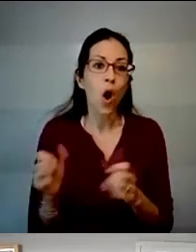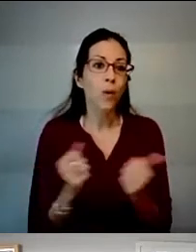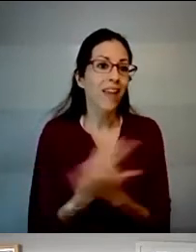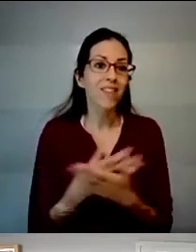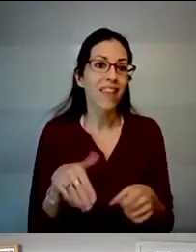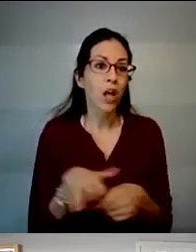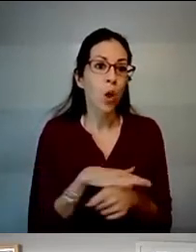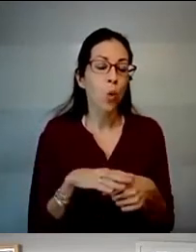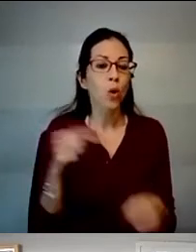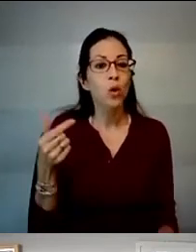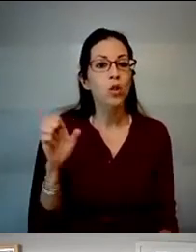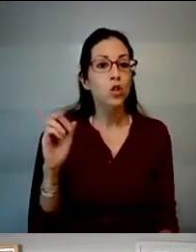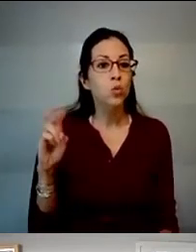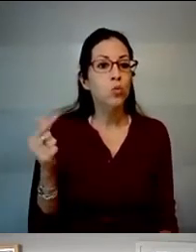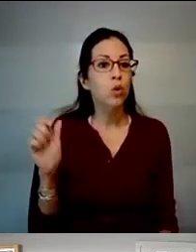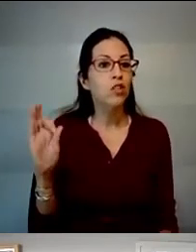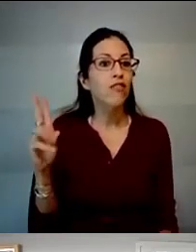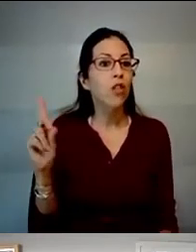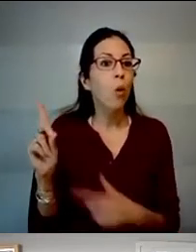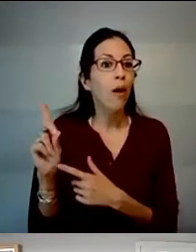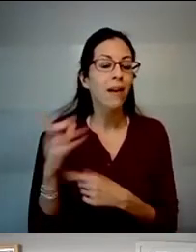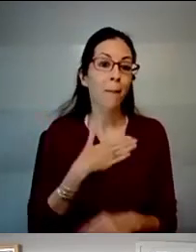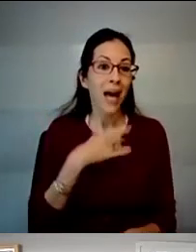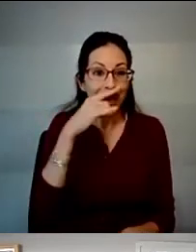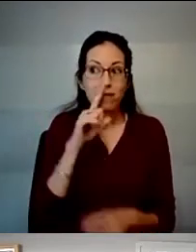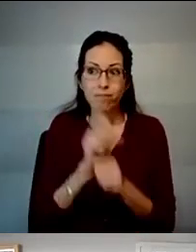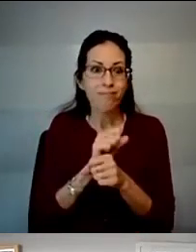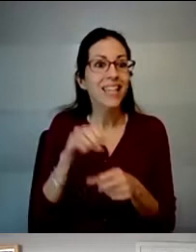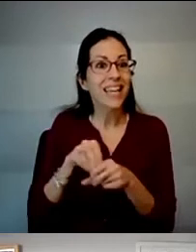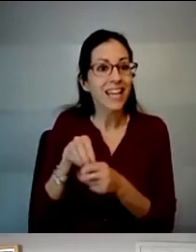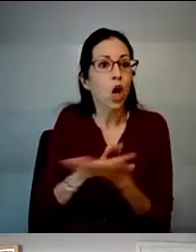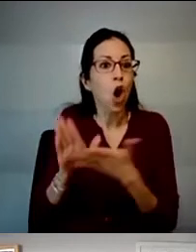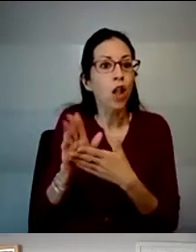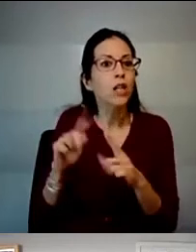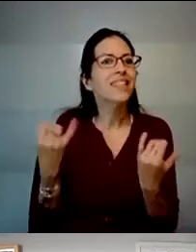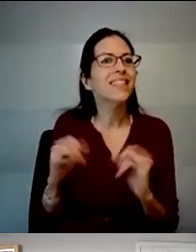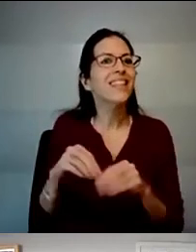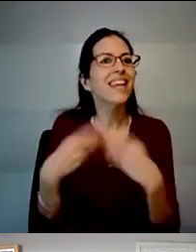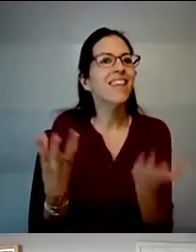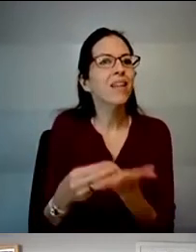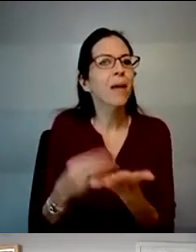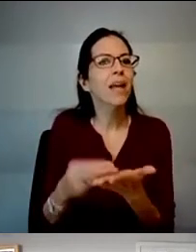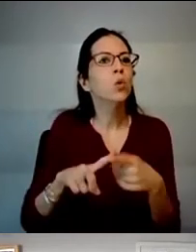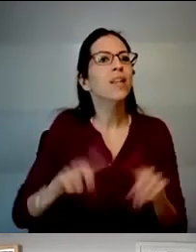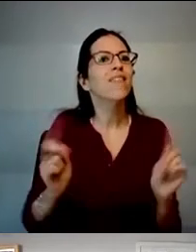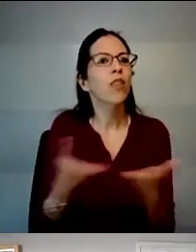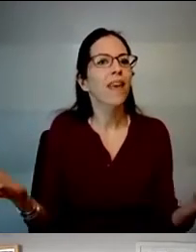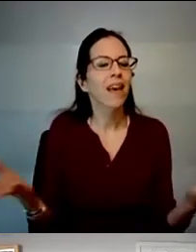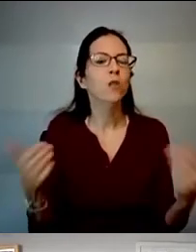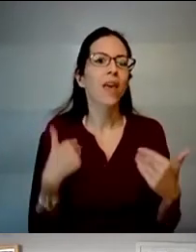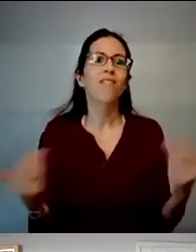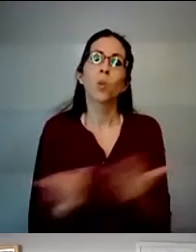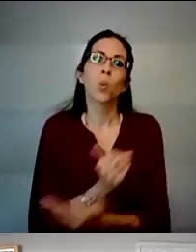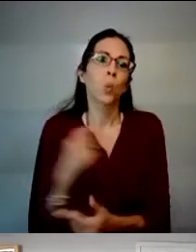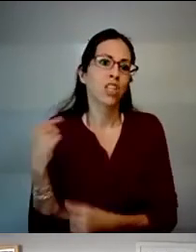kids were, they're in college and they were actually giving money to, different things. I mean, I think there's a whole other generation giving to like human services. So